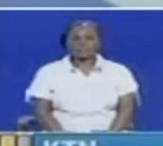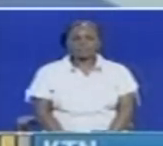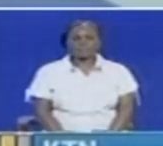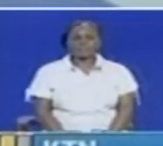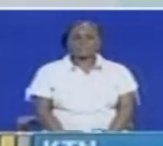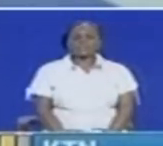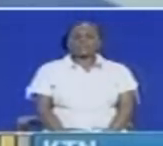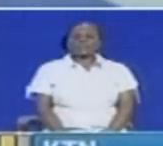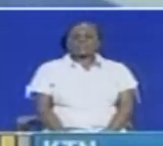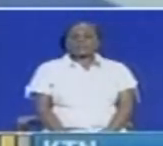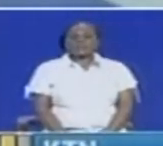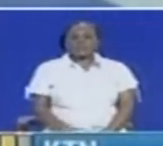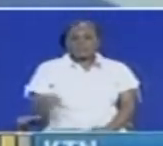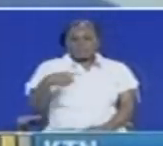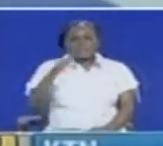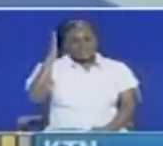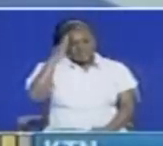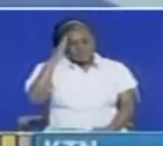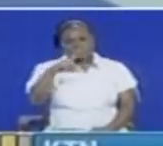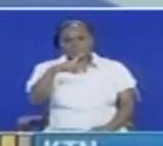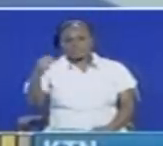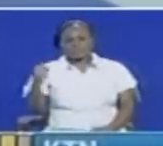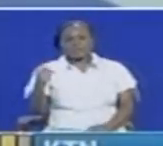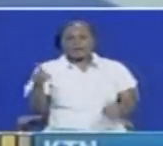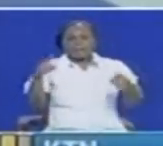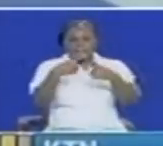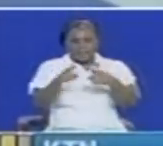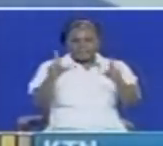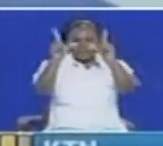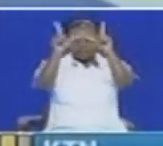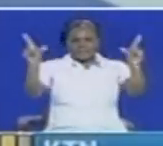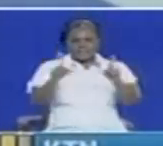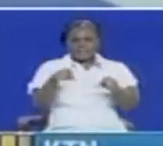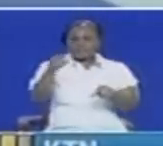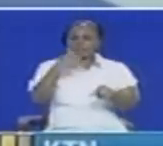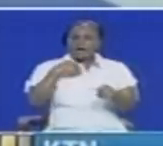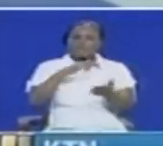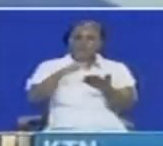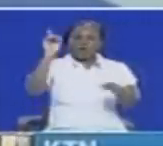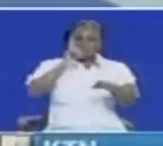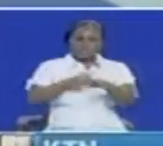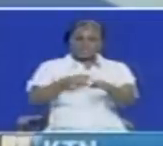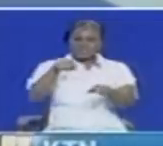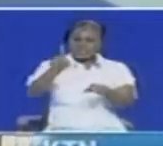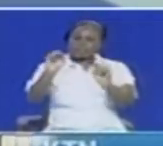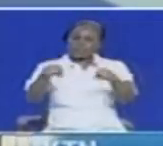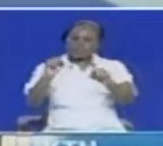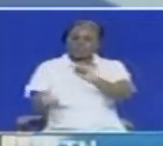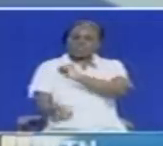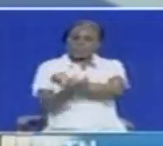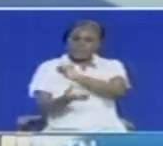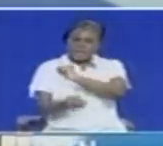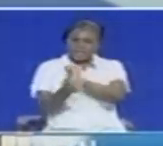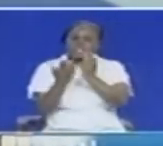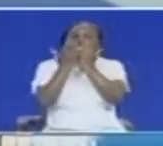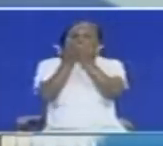All right, Madam Ngilu, because of time, I will let you go there and hand over to Linda. But Linda, perhaps maybe if you have more time, she can explain to the people of